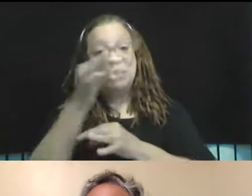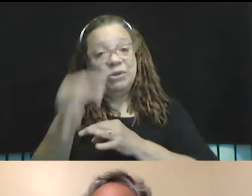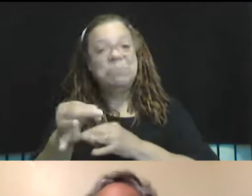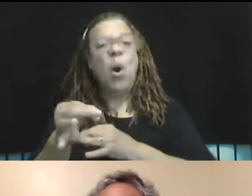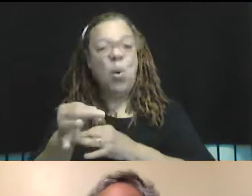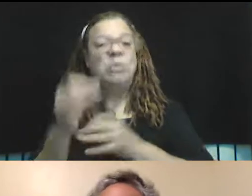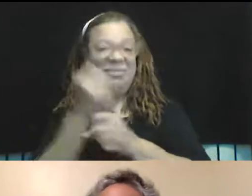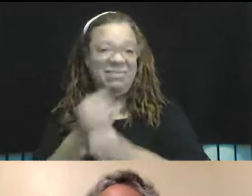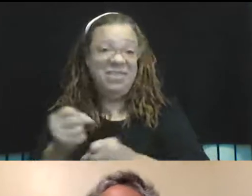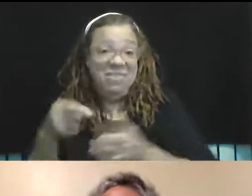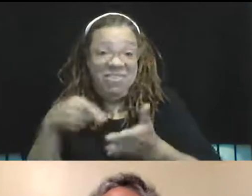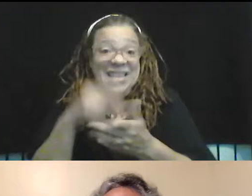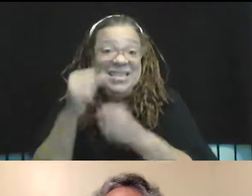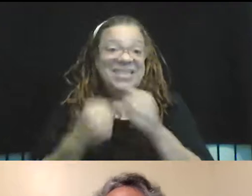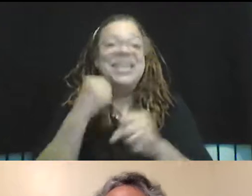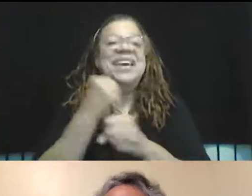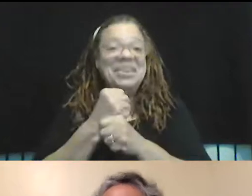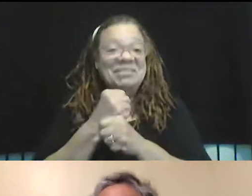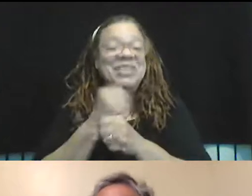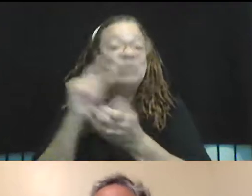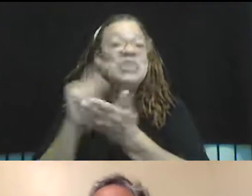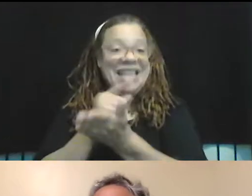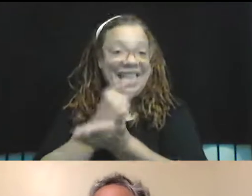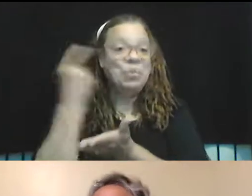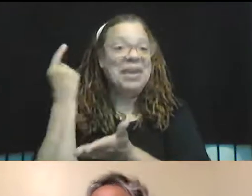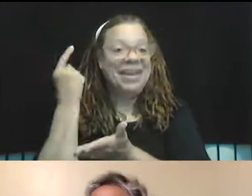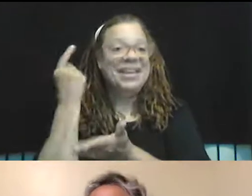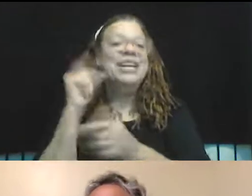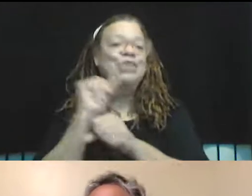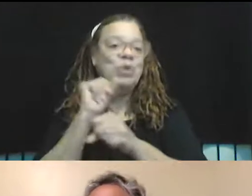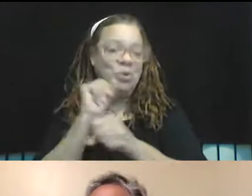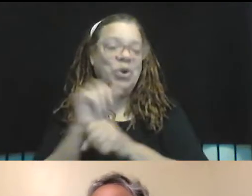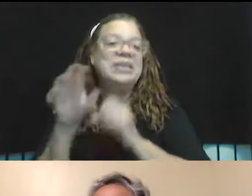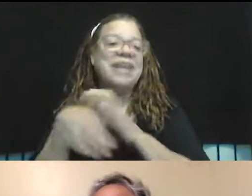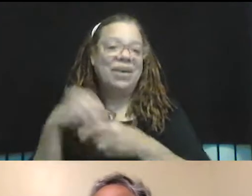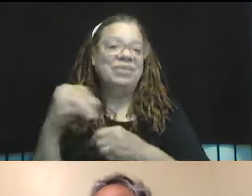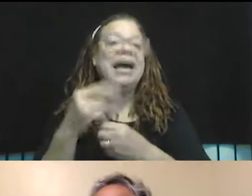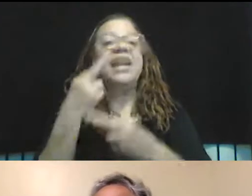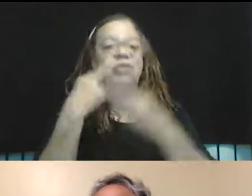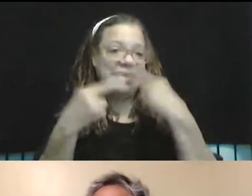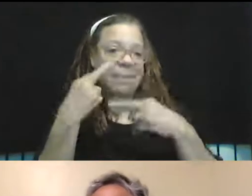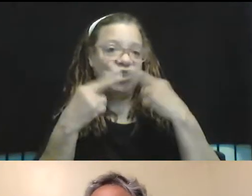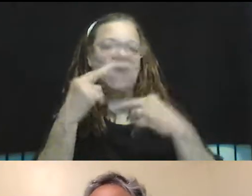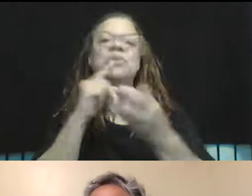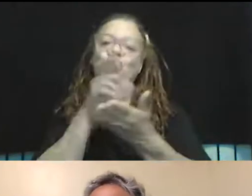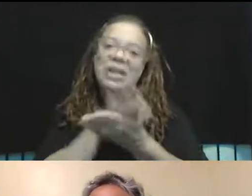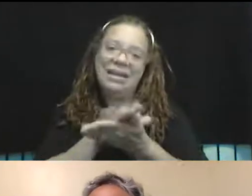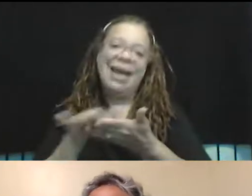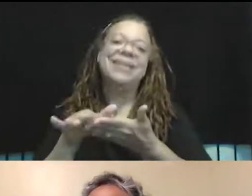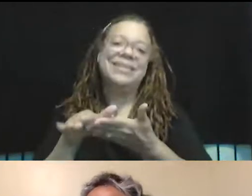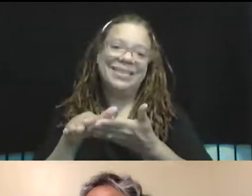till next year, And that kind of worked out, so I could have a reception, and it was really nice.